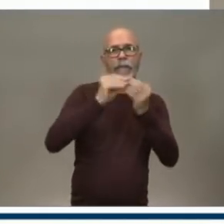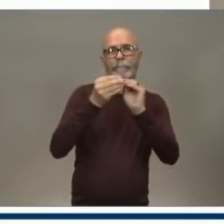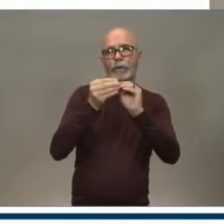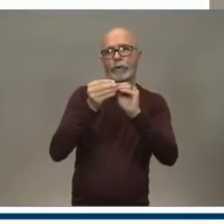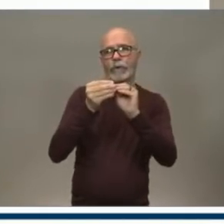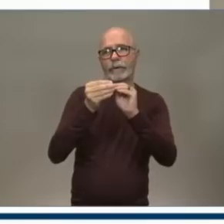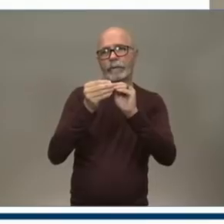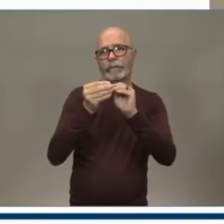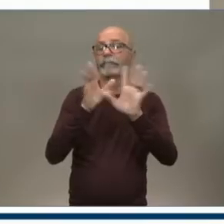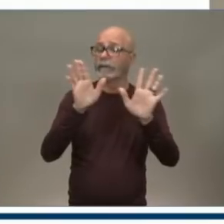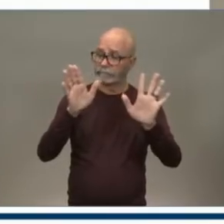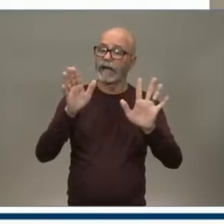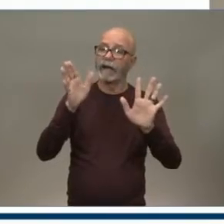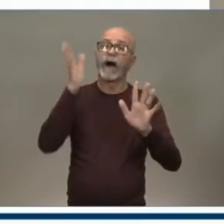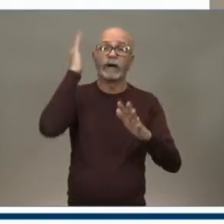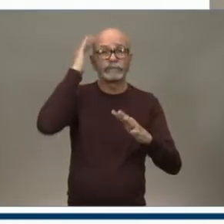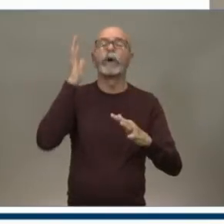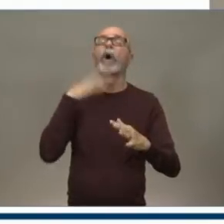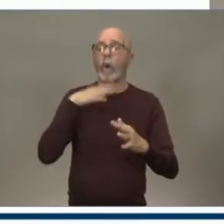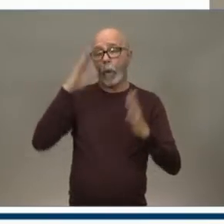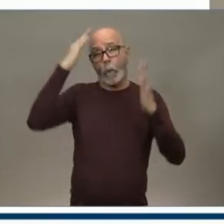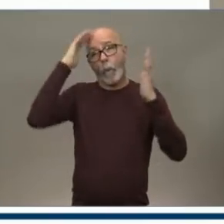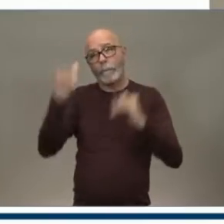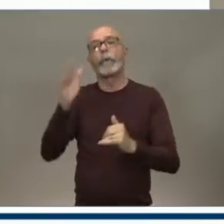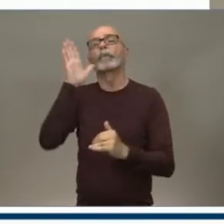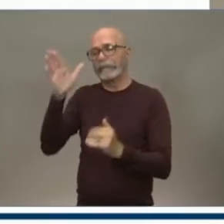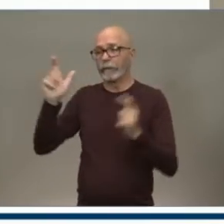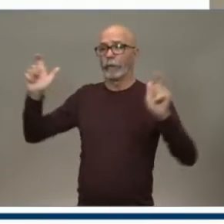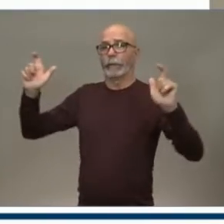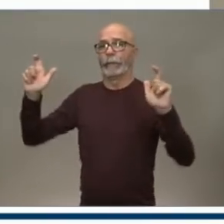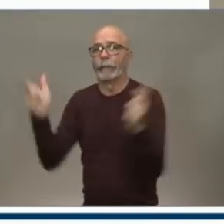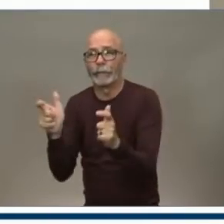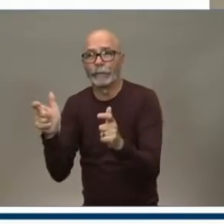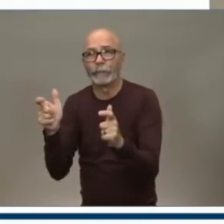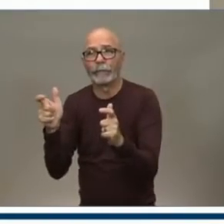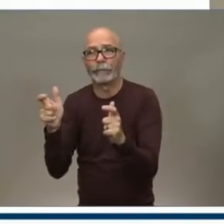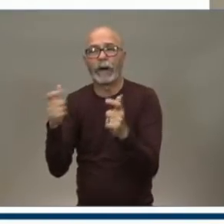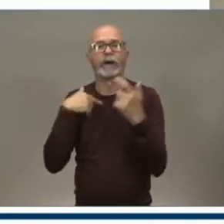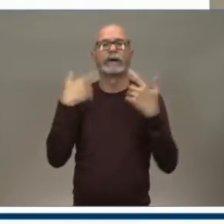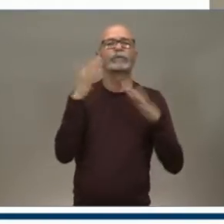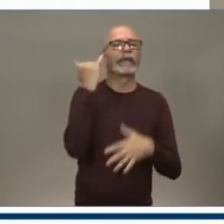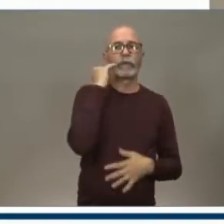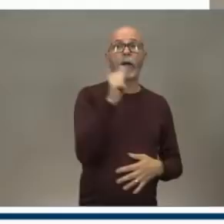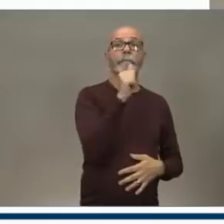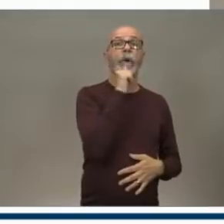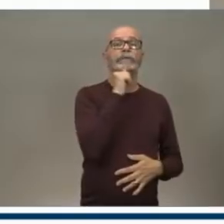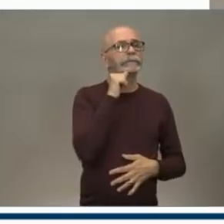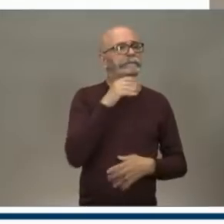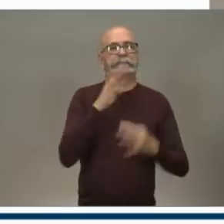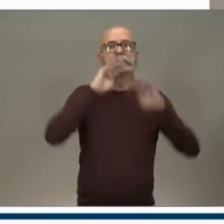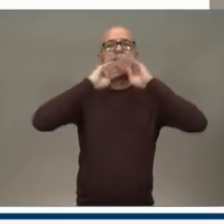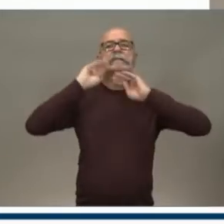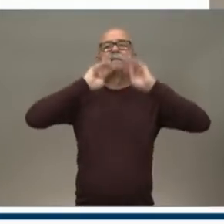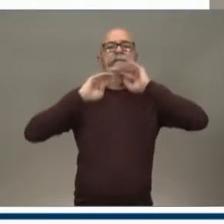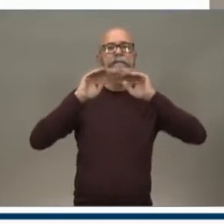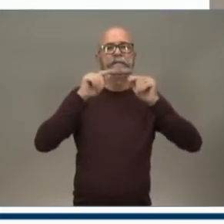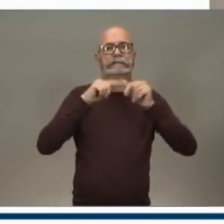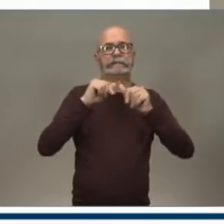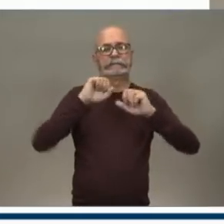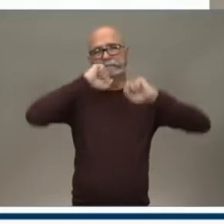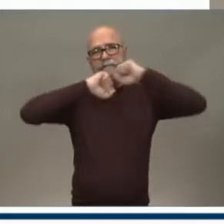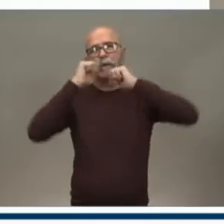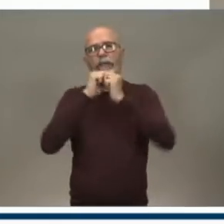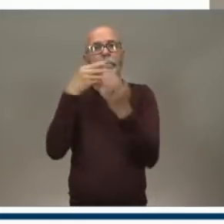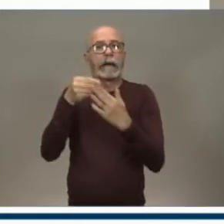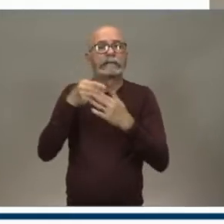there. And I would say that we're prepared to go there perhaps sooner than other jurisdictions have been, because we don't want to end up